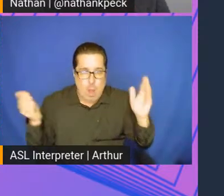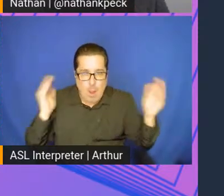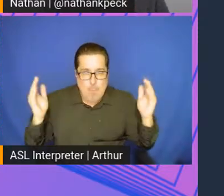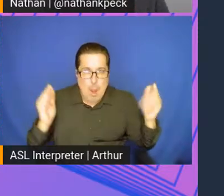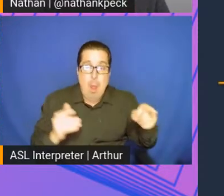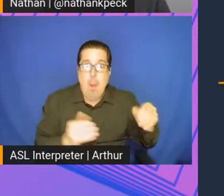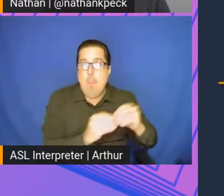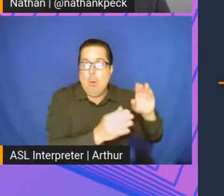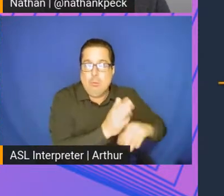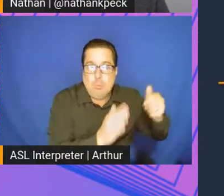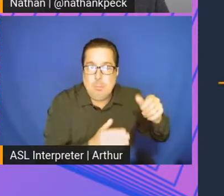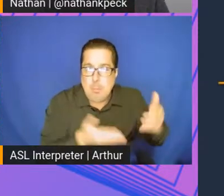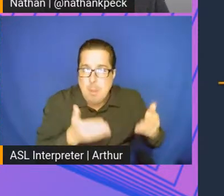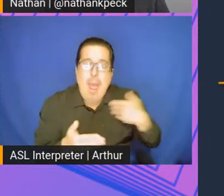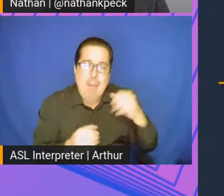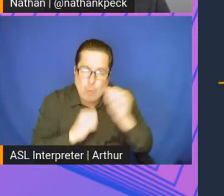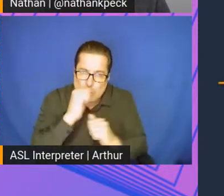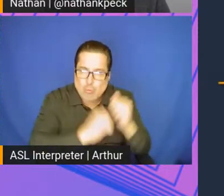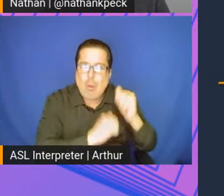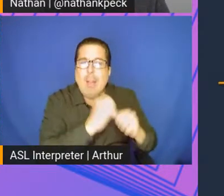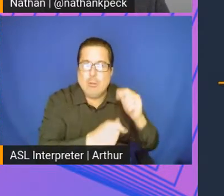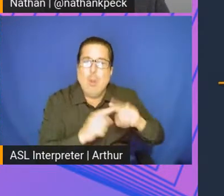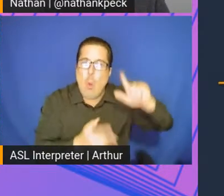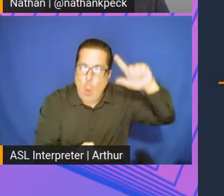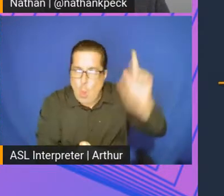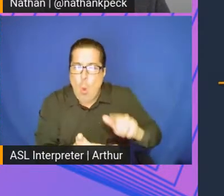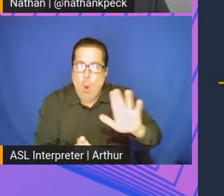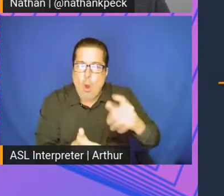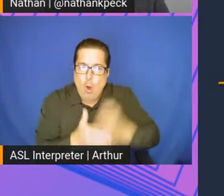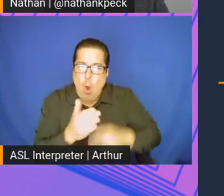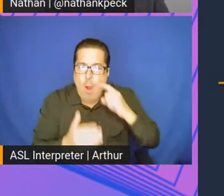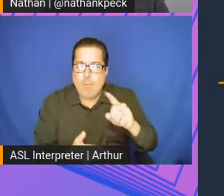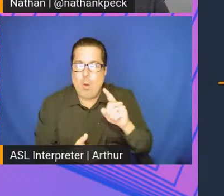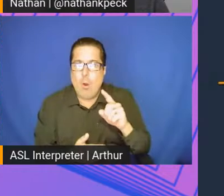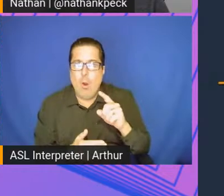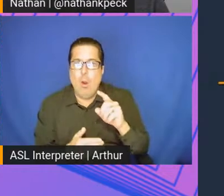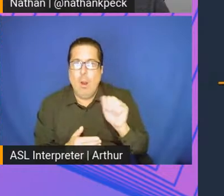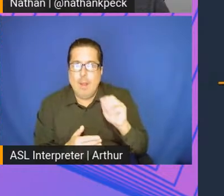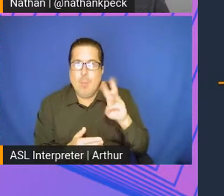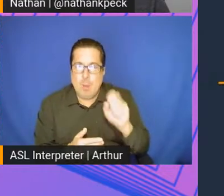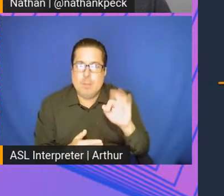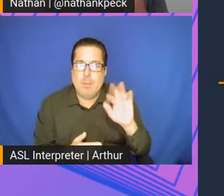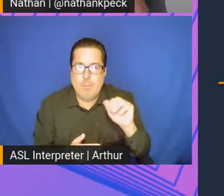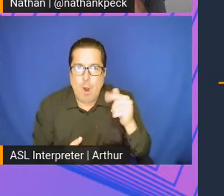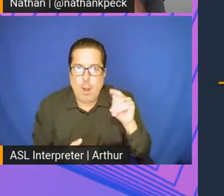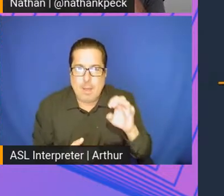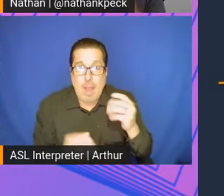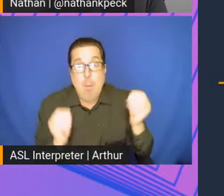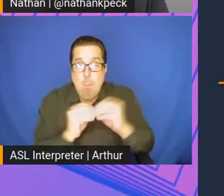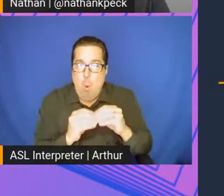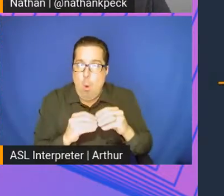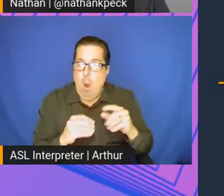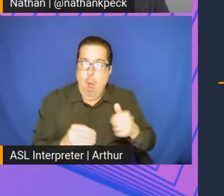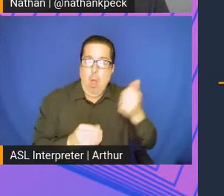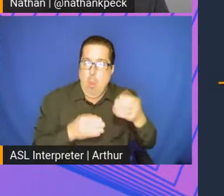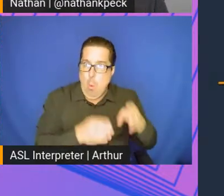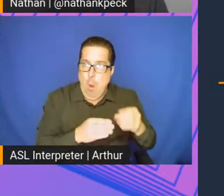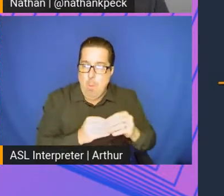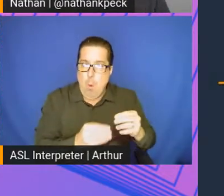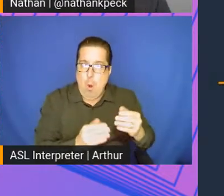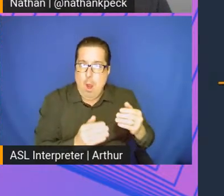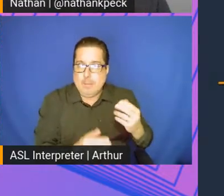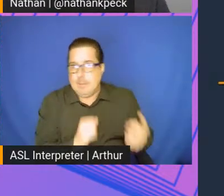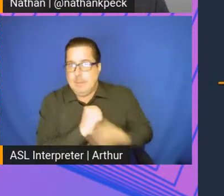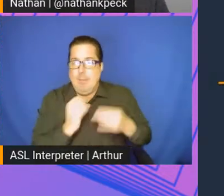strategies that you can use to lower the cost for AWS Fargate even more. So the first one is being able to fine-tune CPU and memory